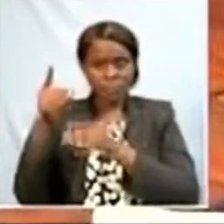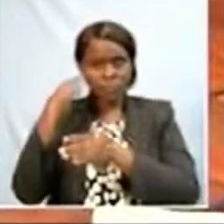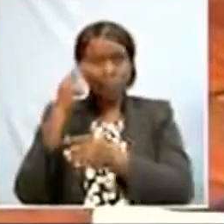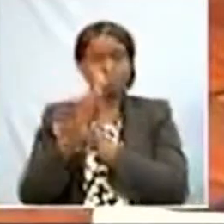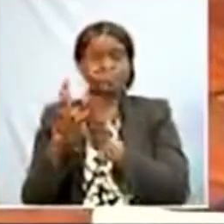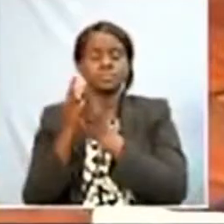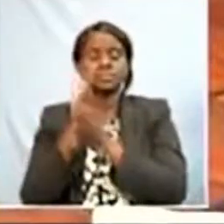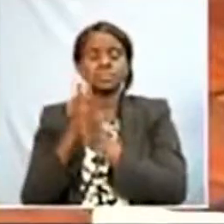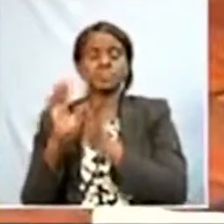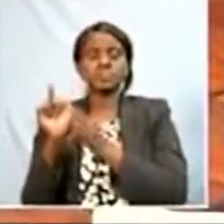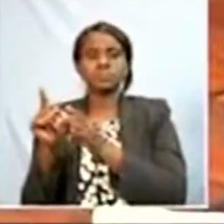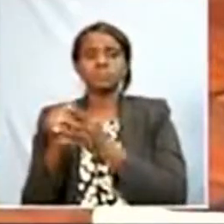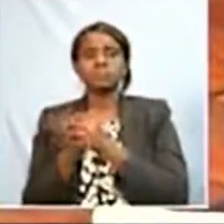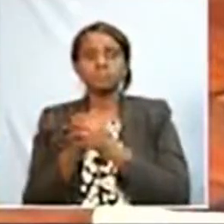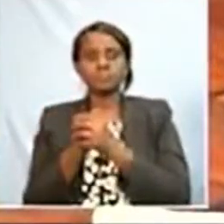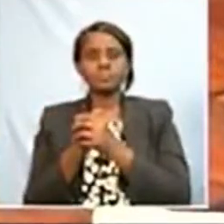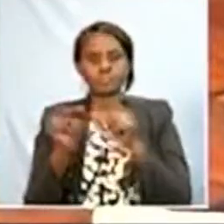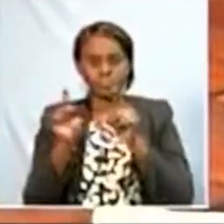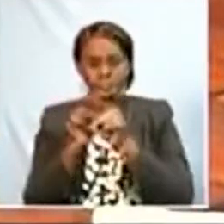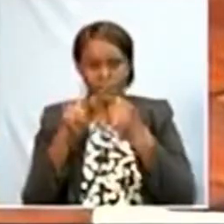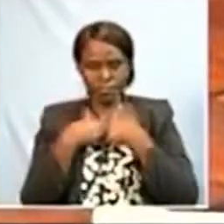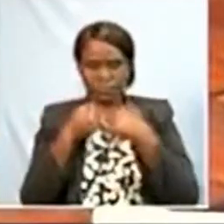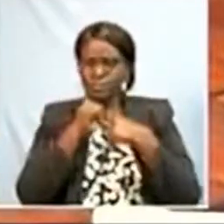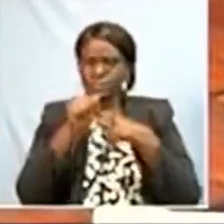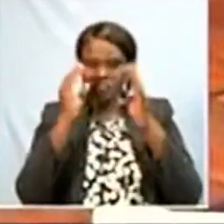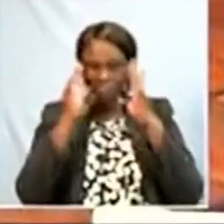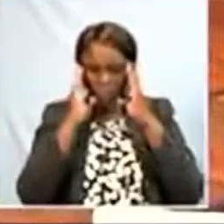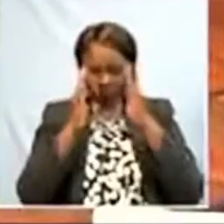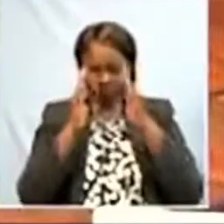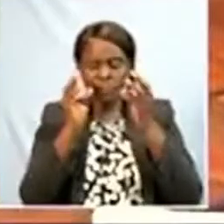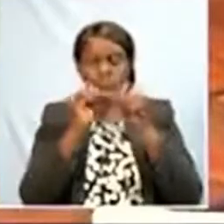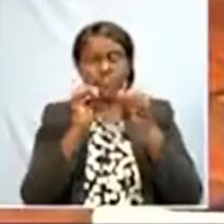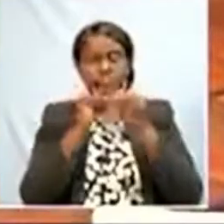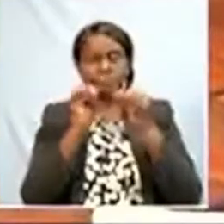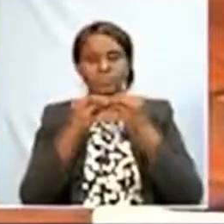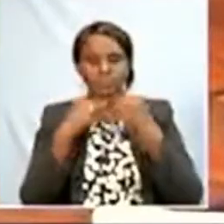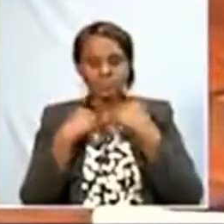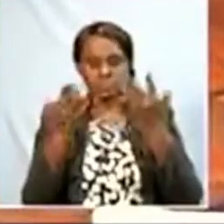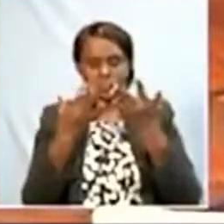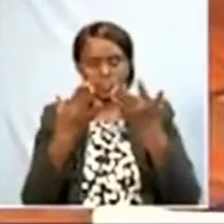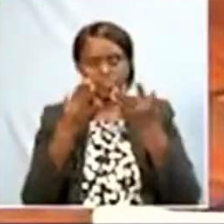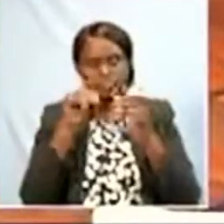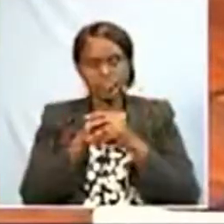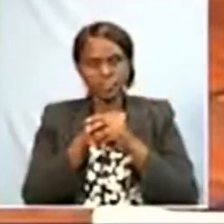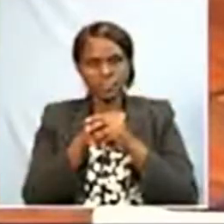contractors, they were not really focusing on the